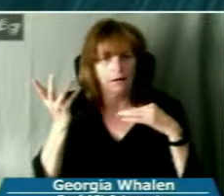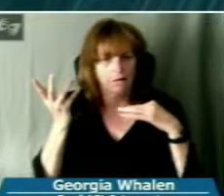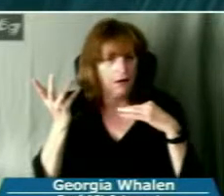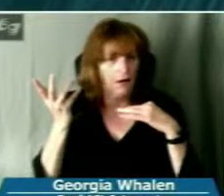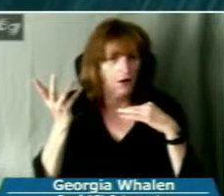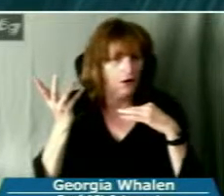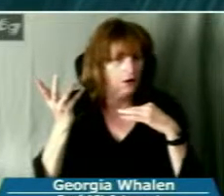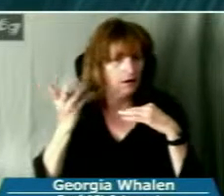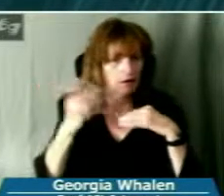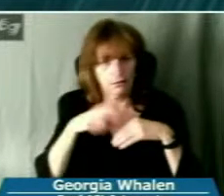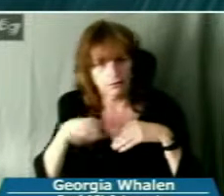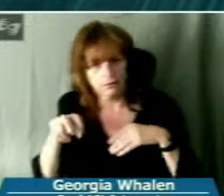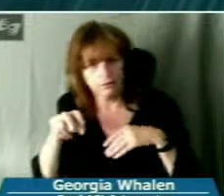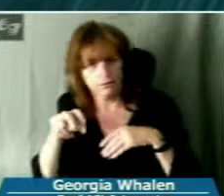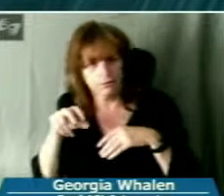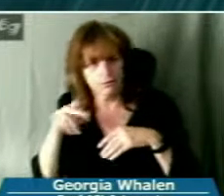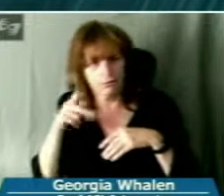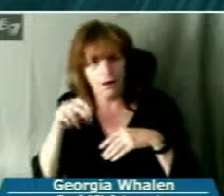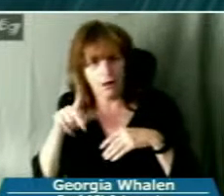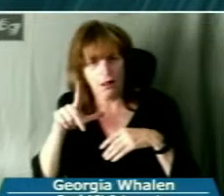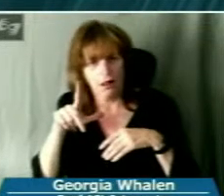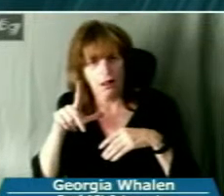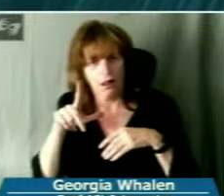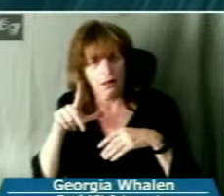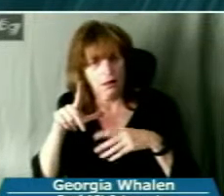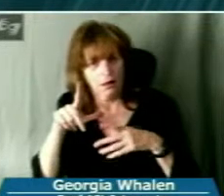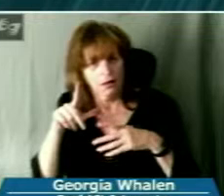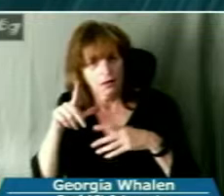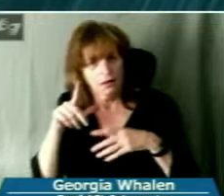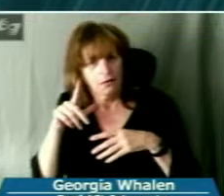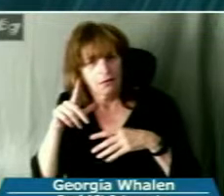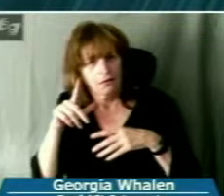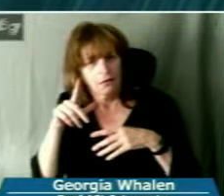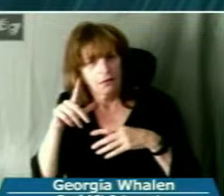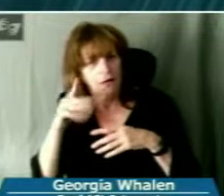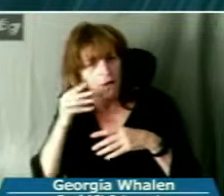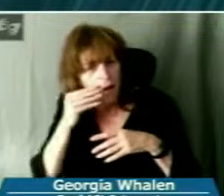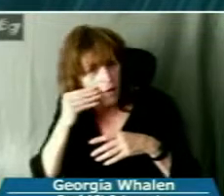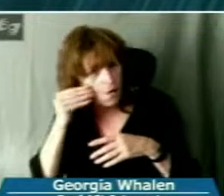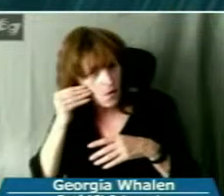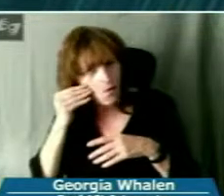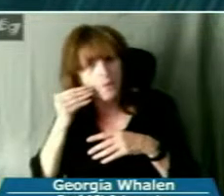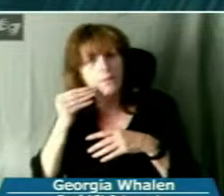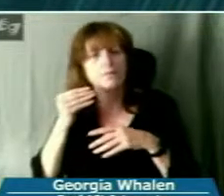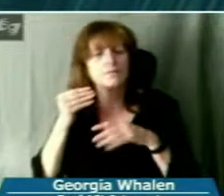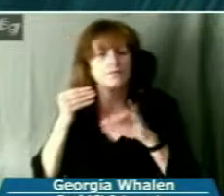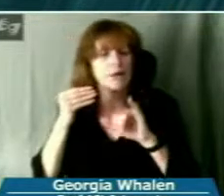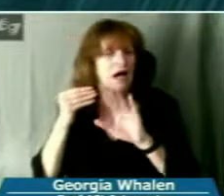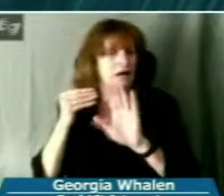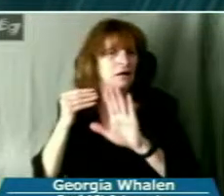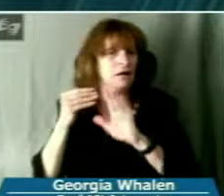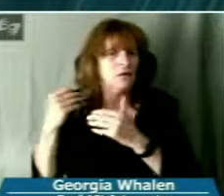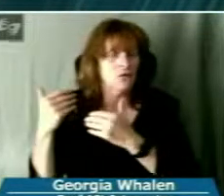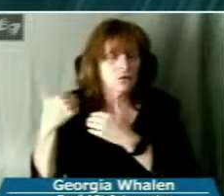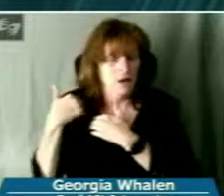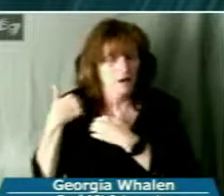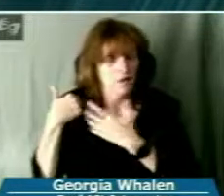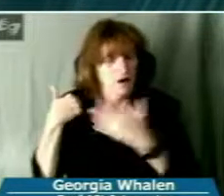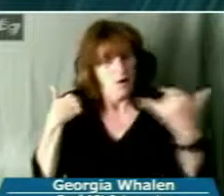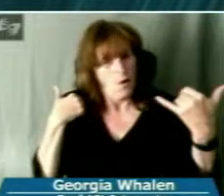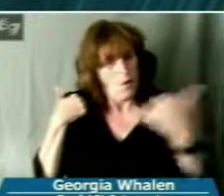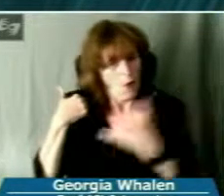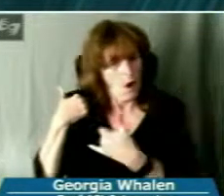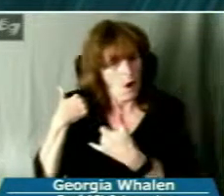say, yes, we wanted to go ahead with that. There are many elements of it. So in terms of one single entity overseeing the